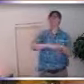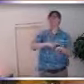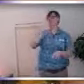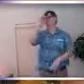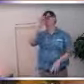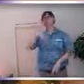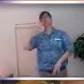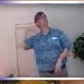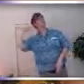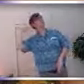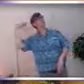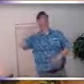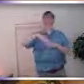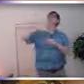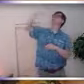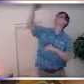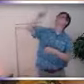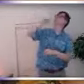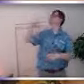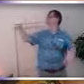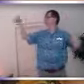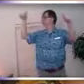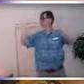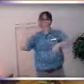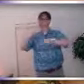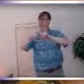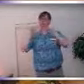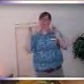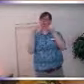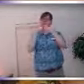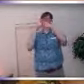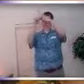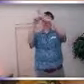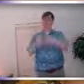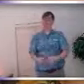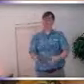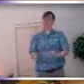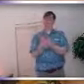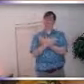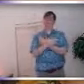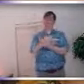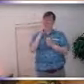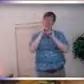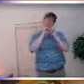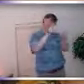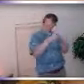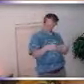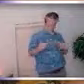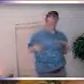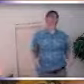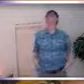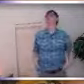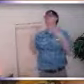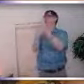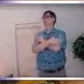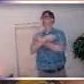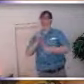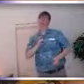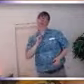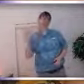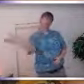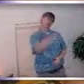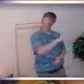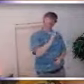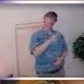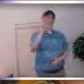really weird topic, especially since we're in church and we're talking about love and we live love and we know that we are love.